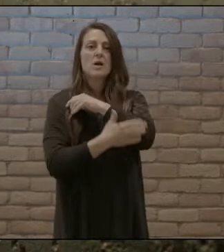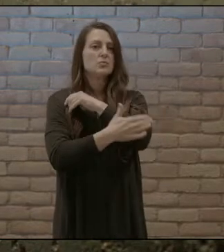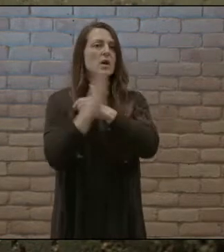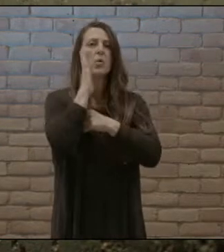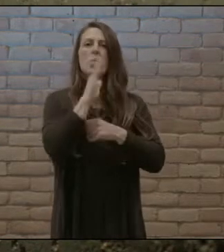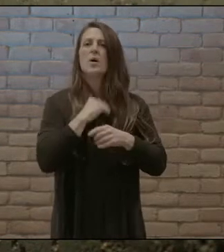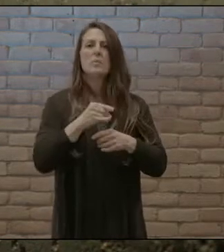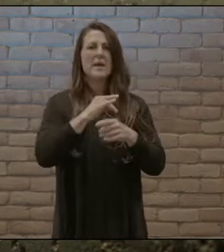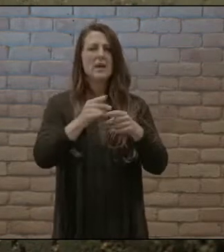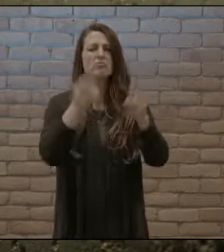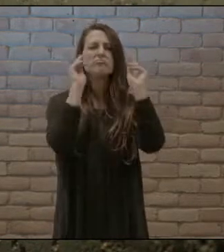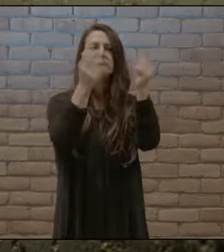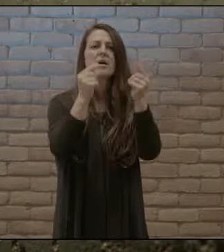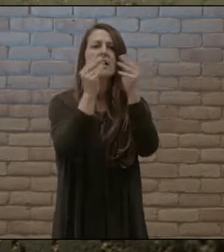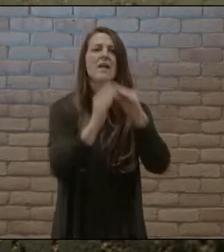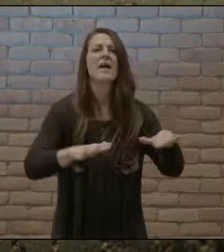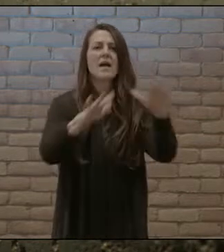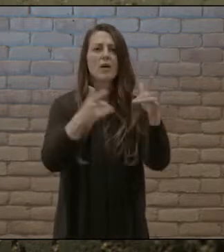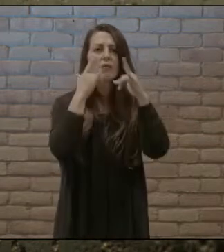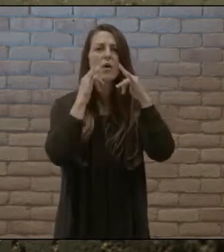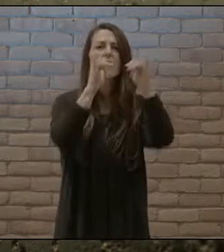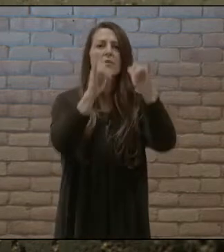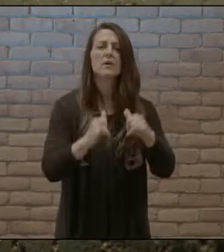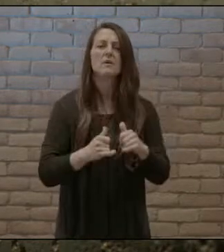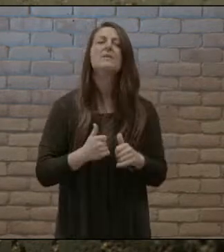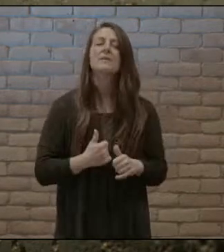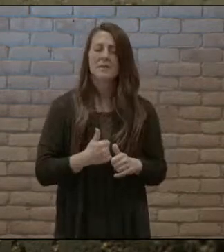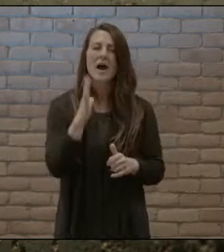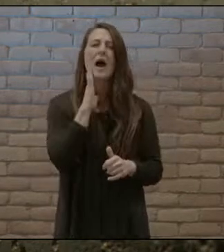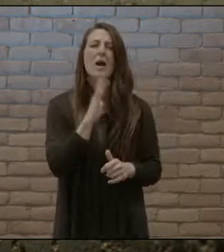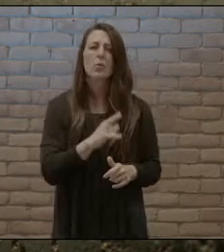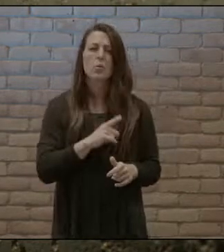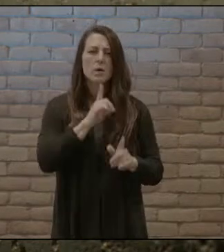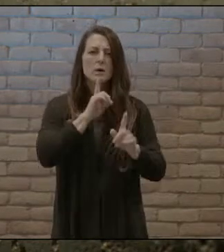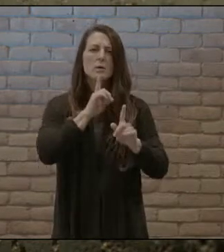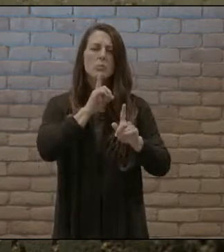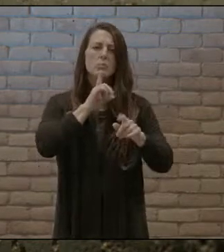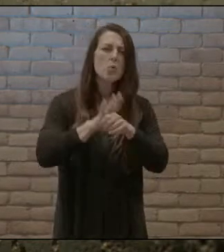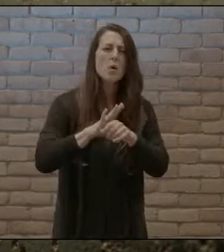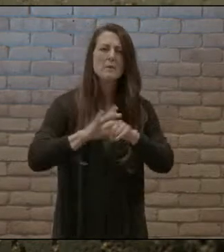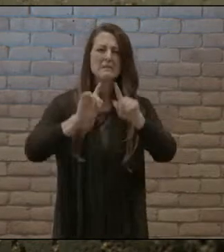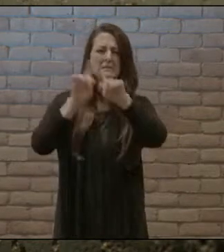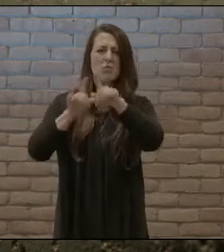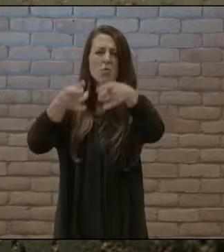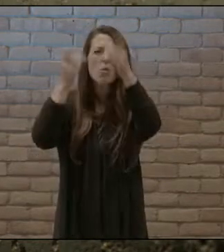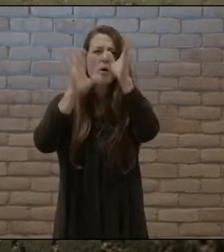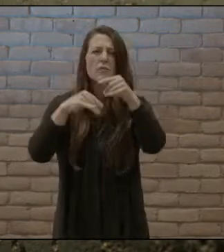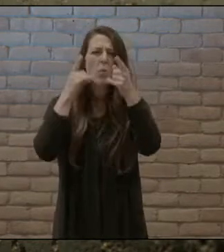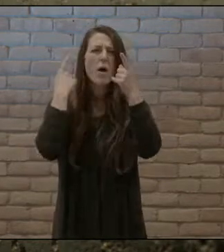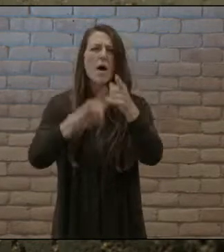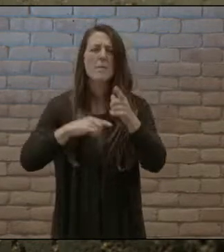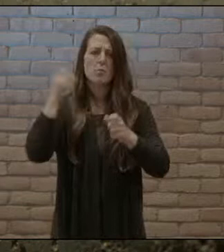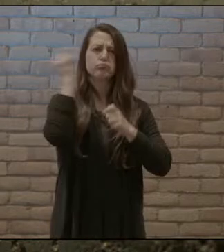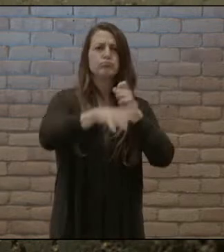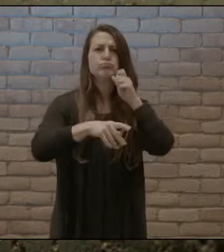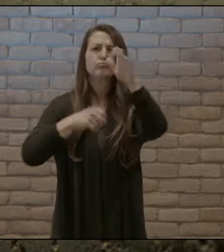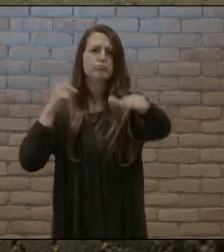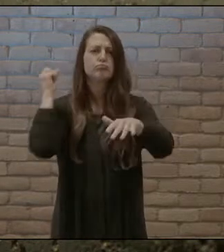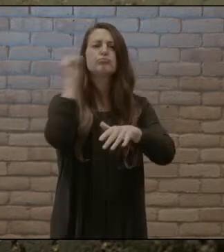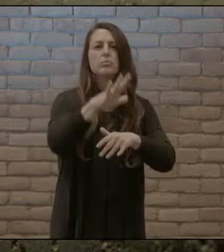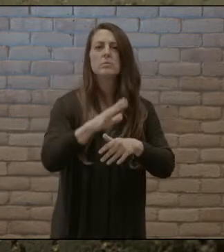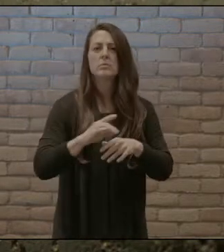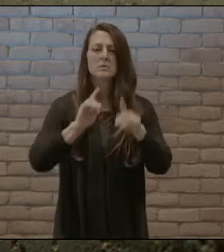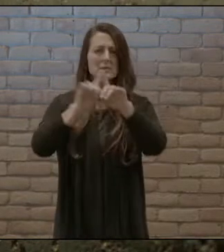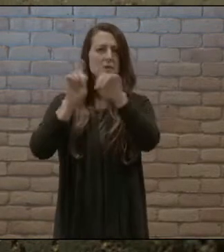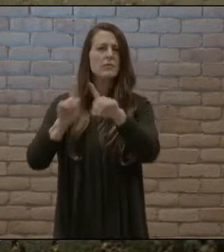forever. I will bring upon them all the terrors I have promised in this book, all the penalties announced by Jeremiah against the